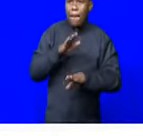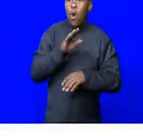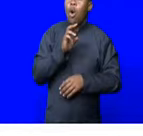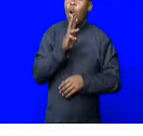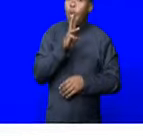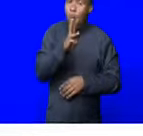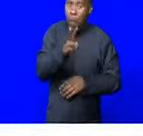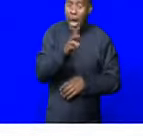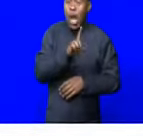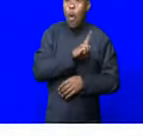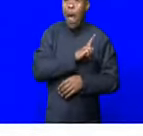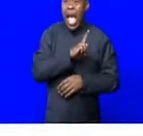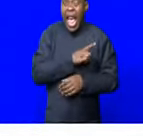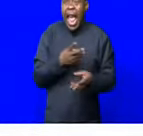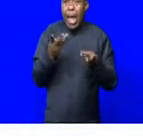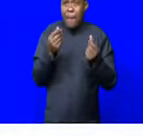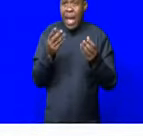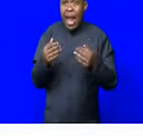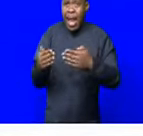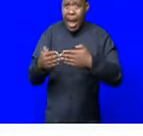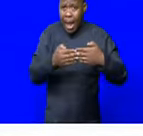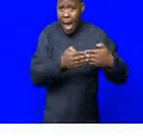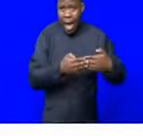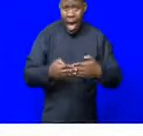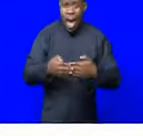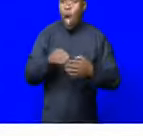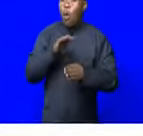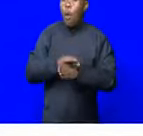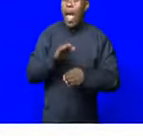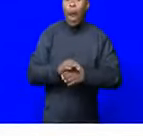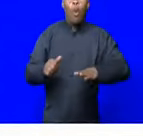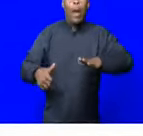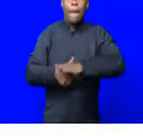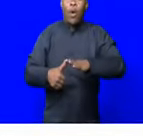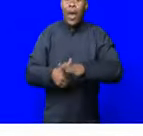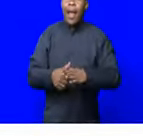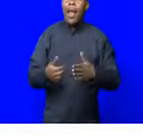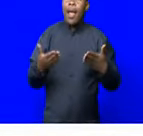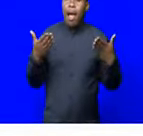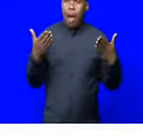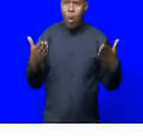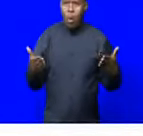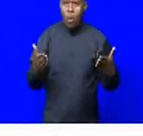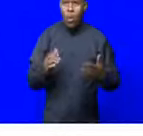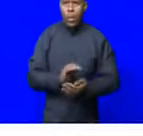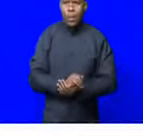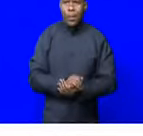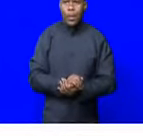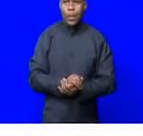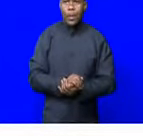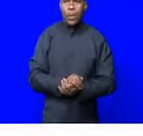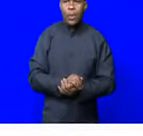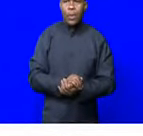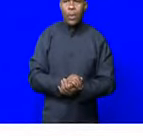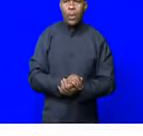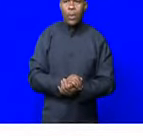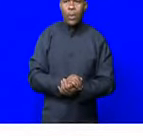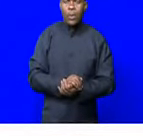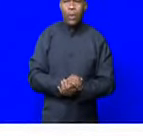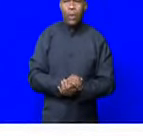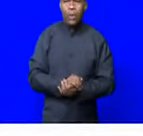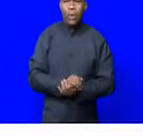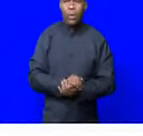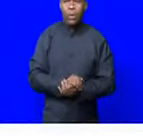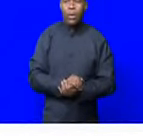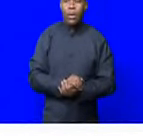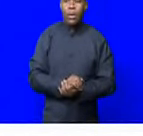assist our members. How best can they improve themselves? How best they can improve even their